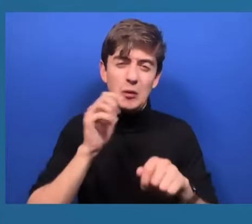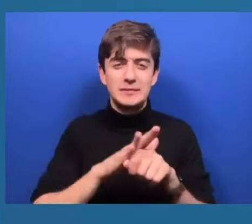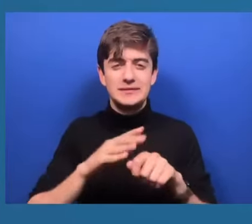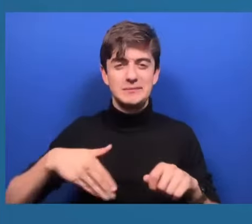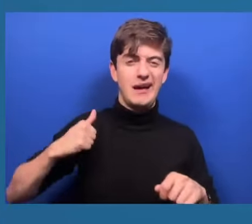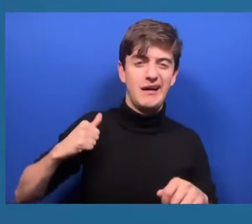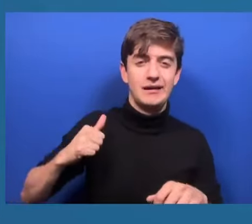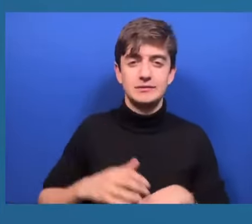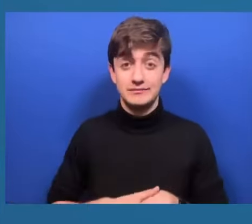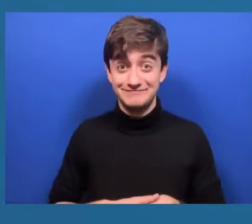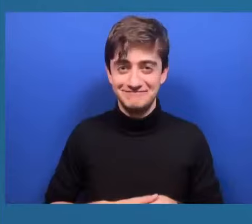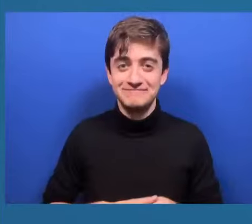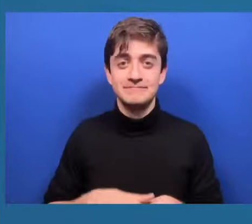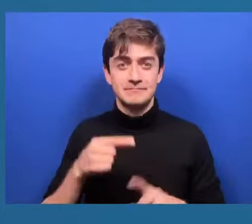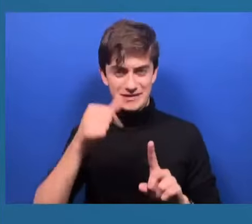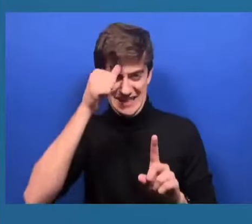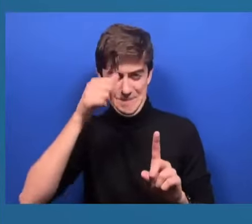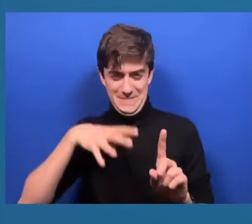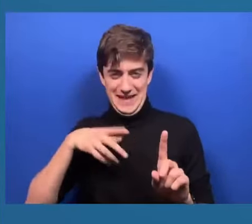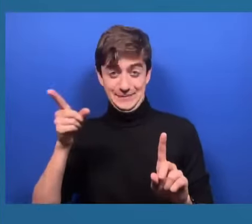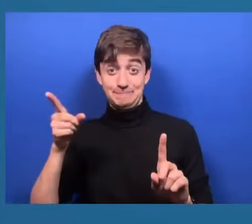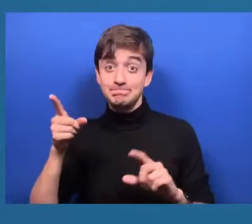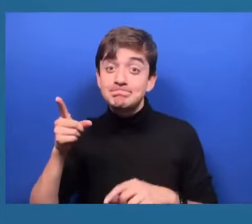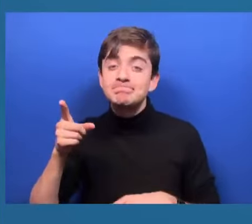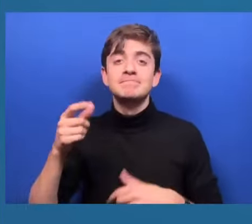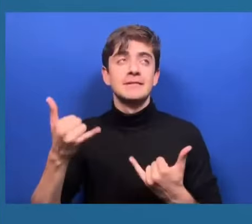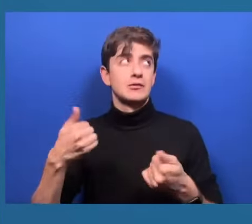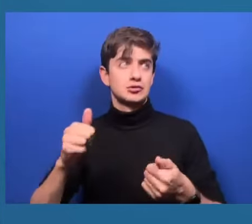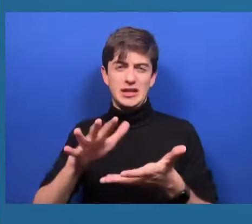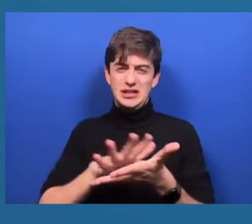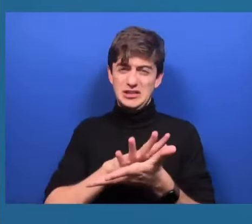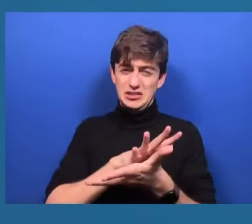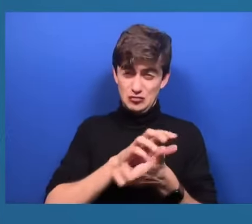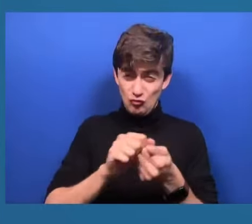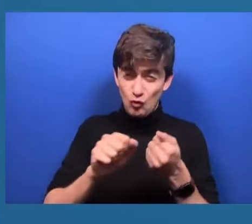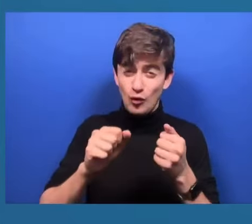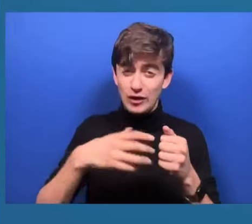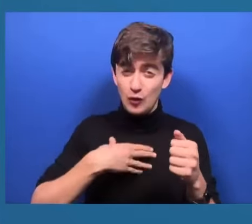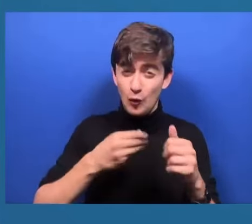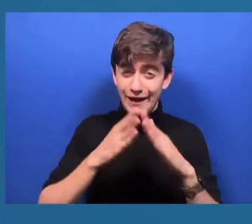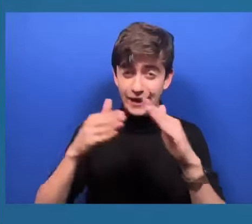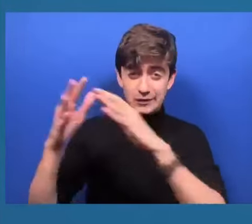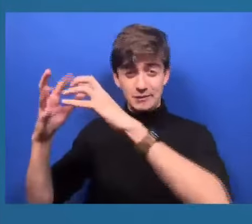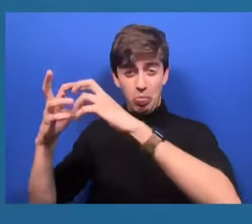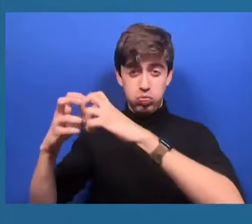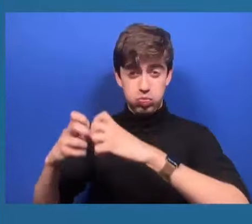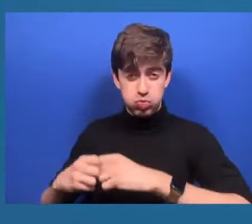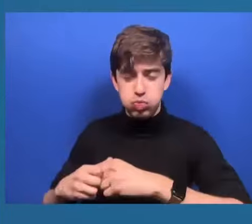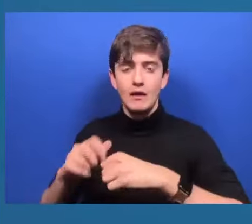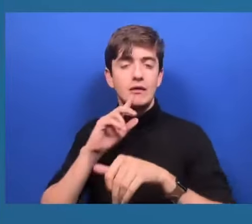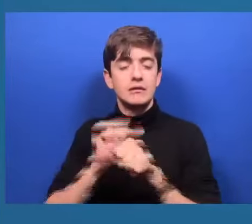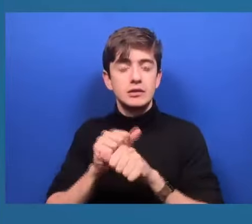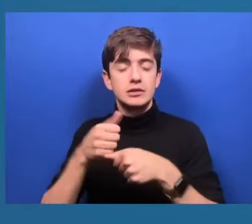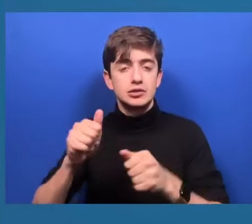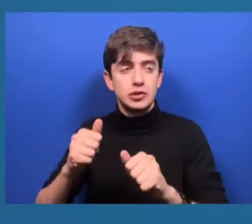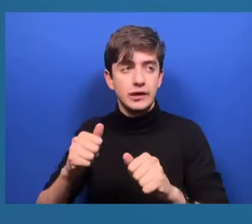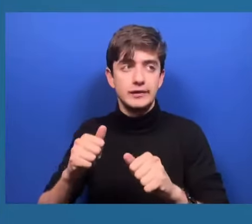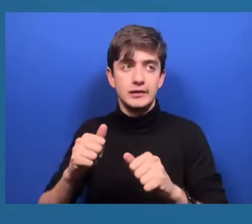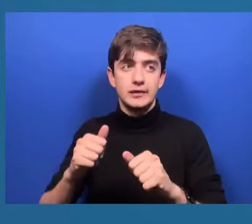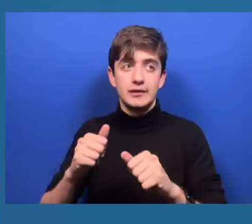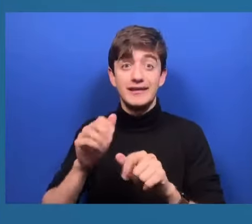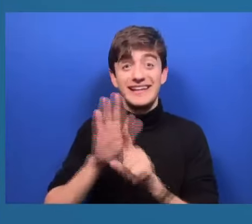that man, as was mentioned, is now trying to demolish the White House. He is literally trying to put his face